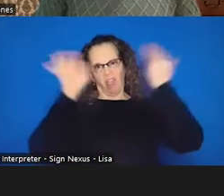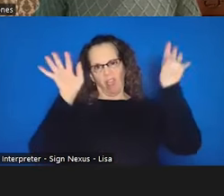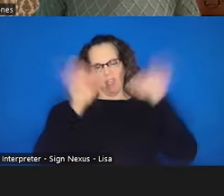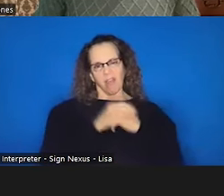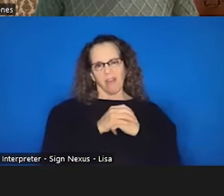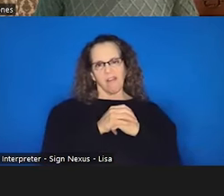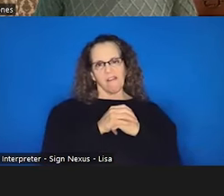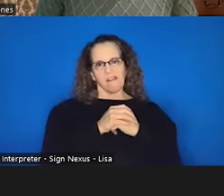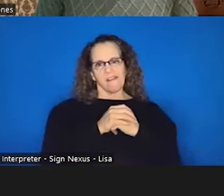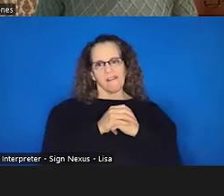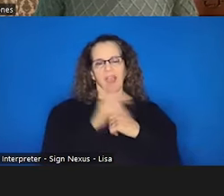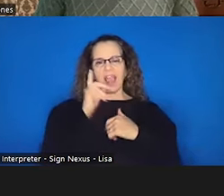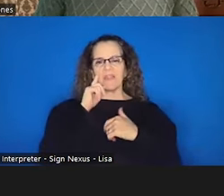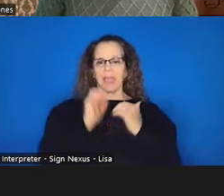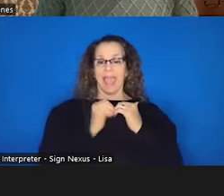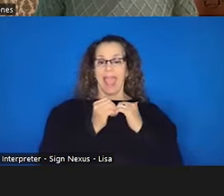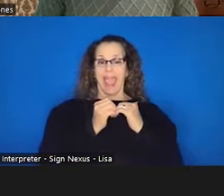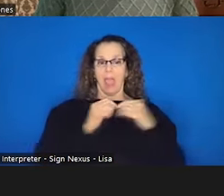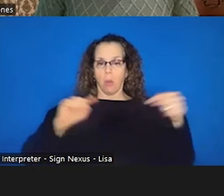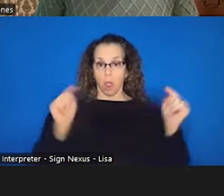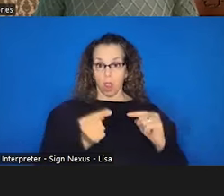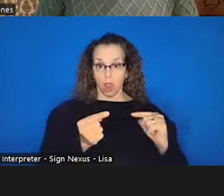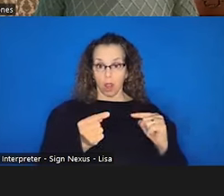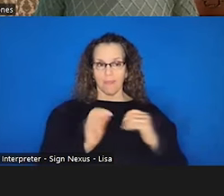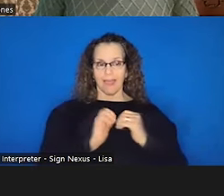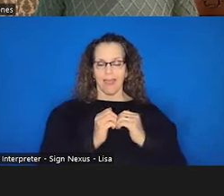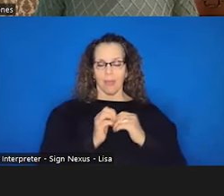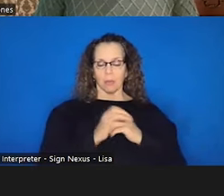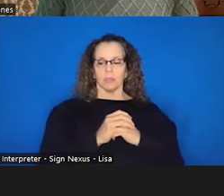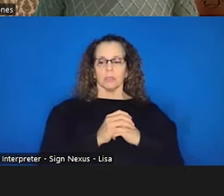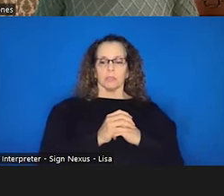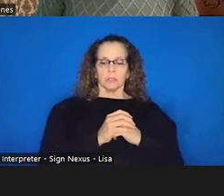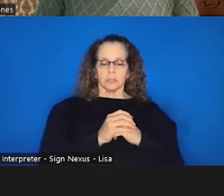the key way that they harm is by not